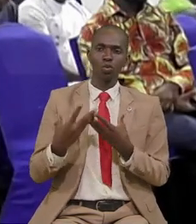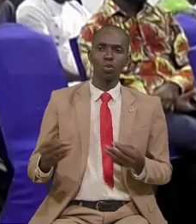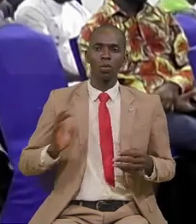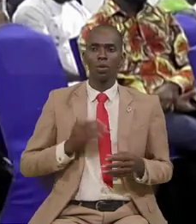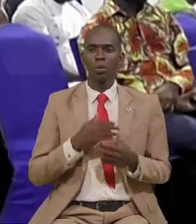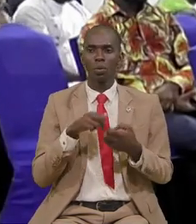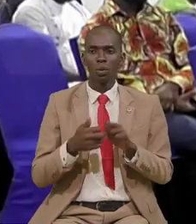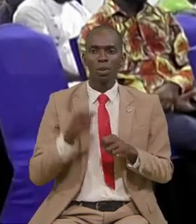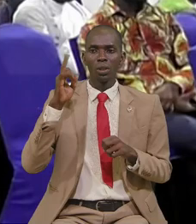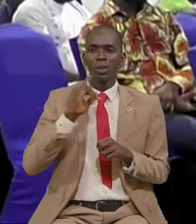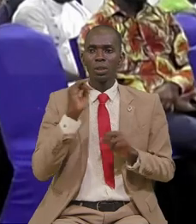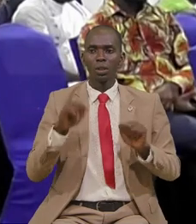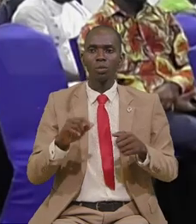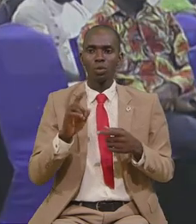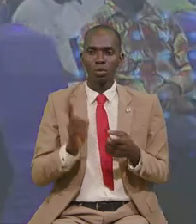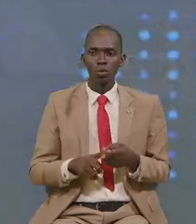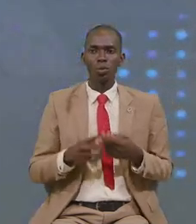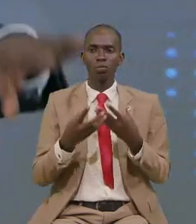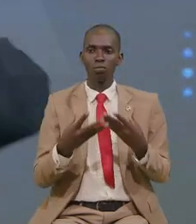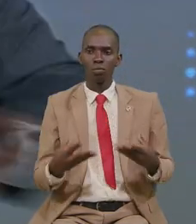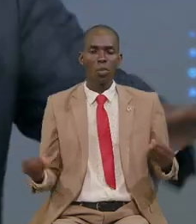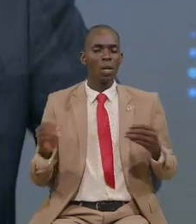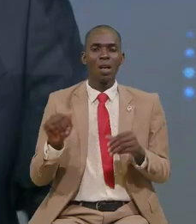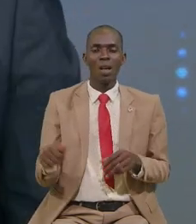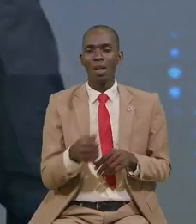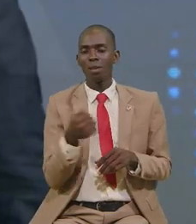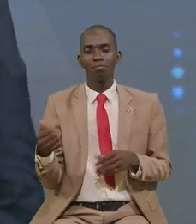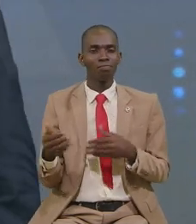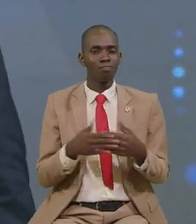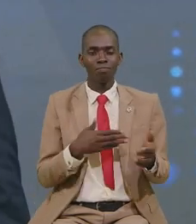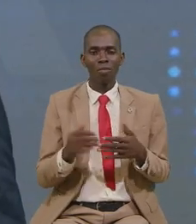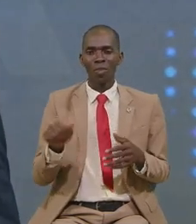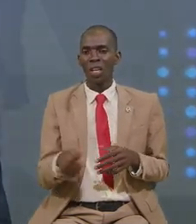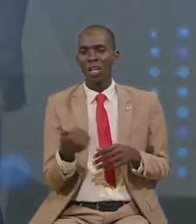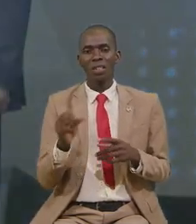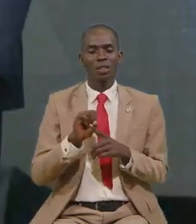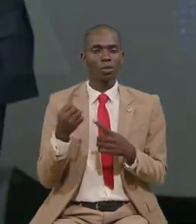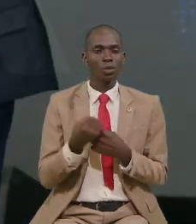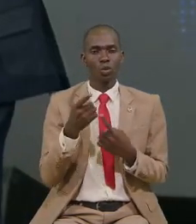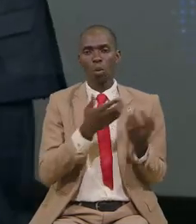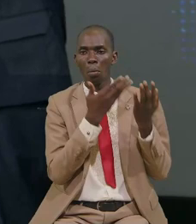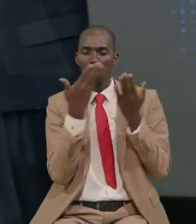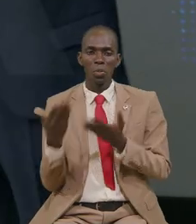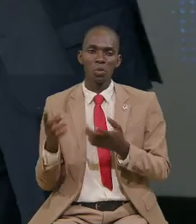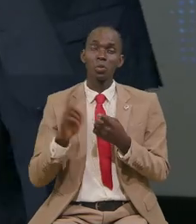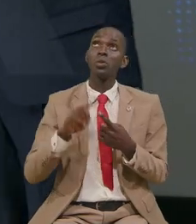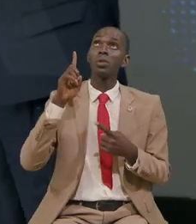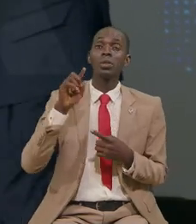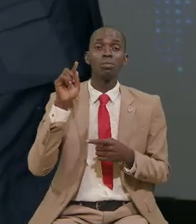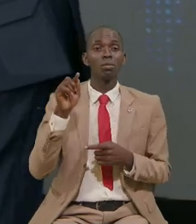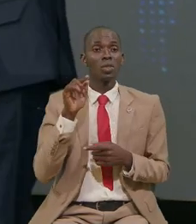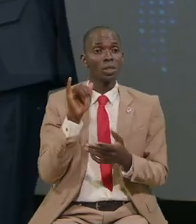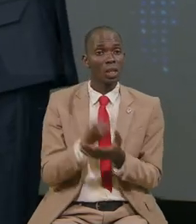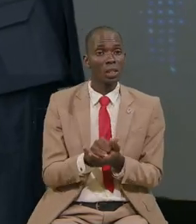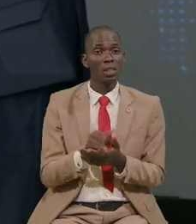able to handle any situation, every situation will bring unto him. Wherefore, he